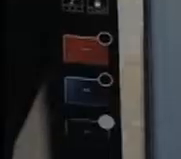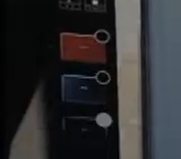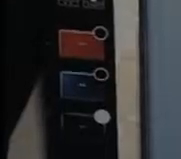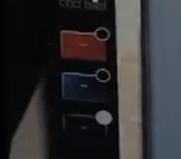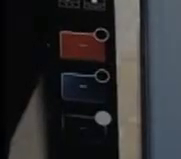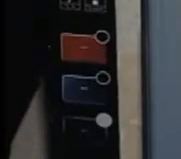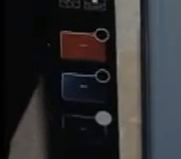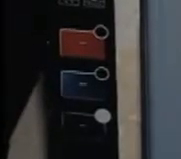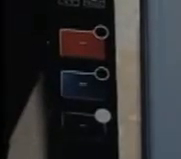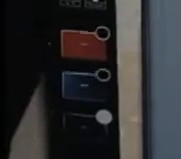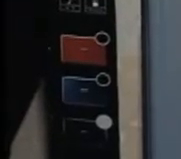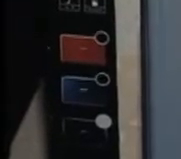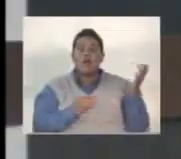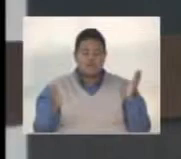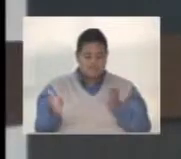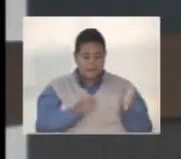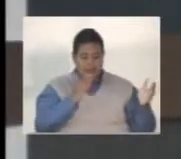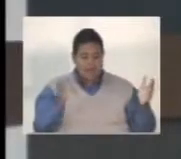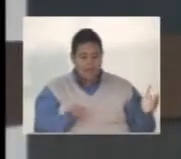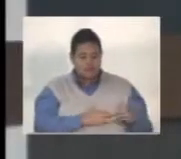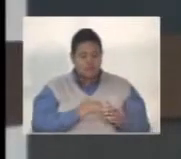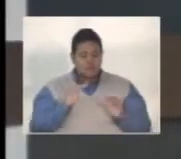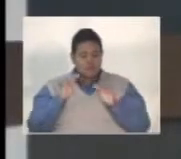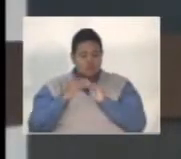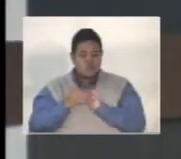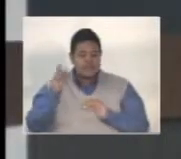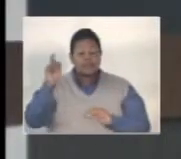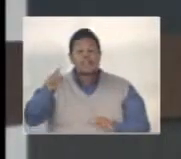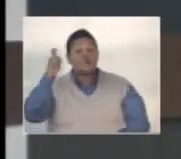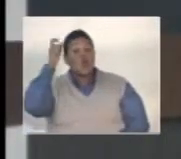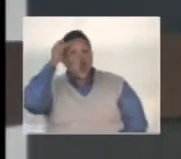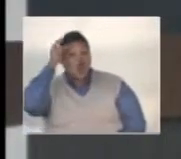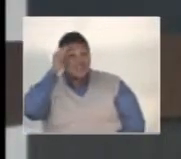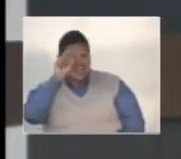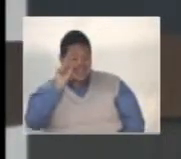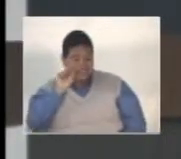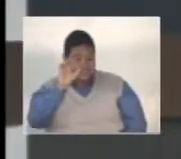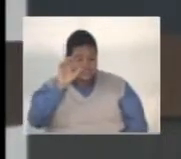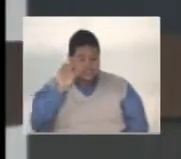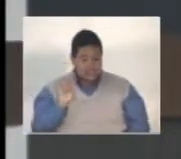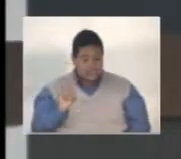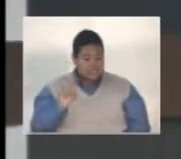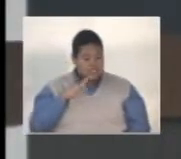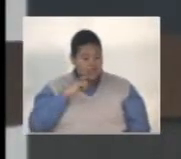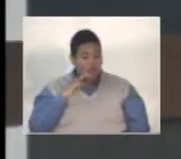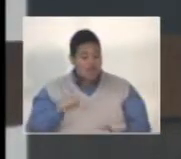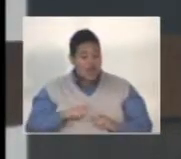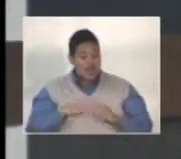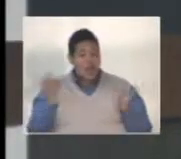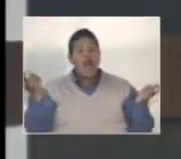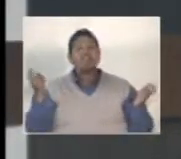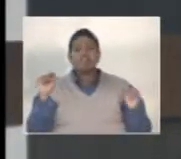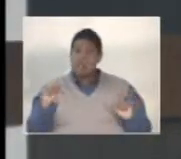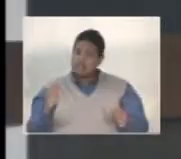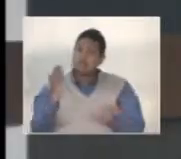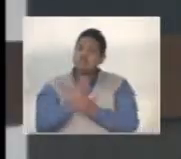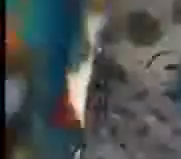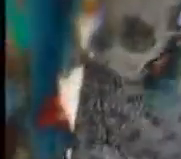risk factors for NCDs. Jamaicans need to understand that NCDs are largely